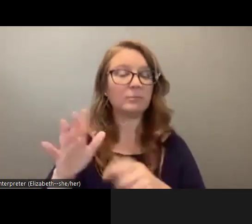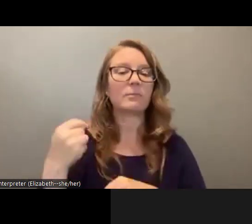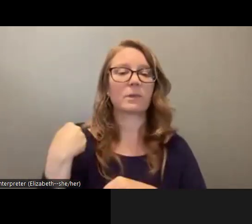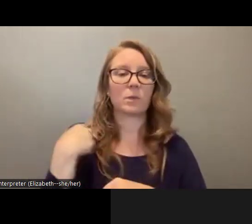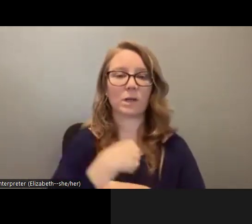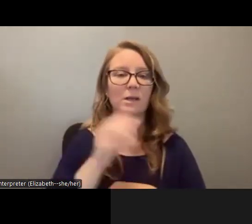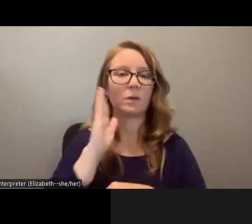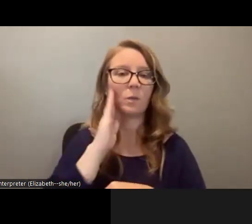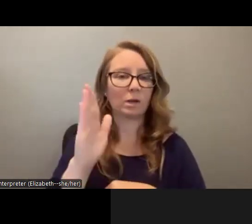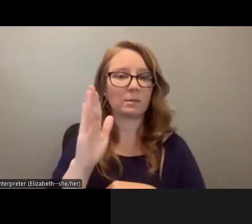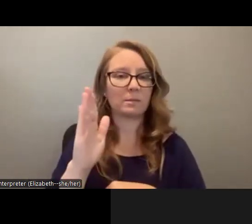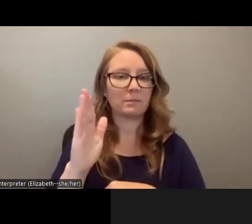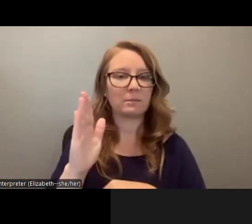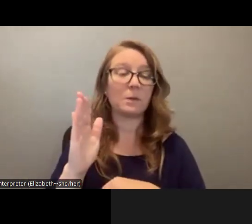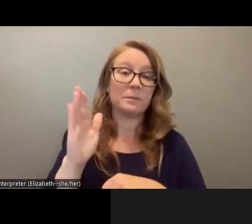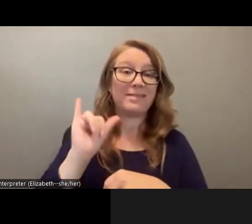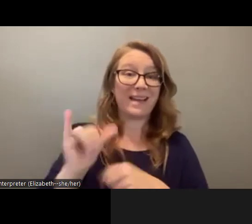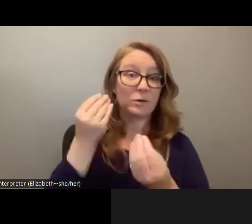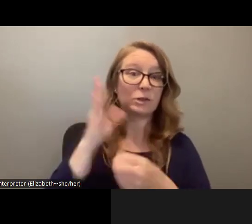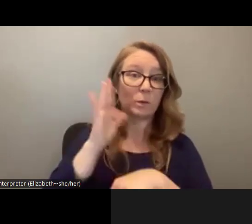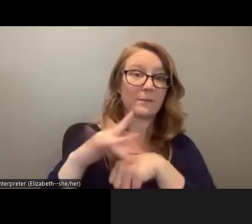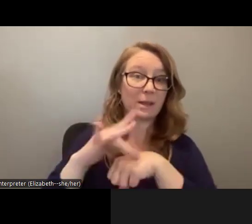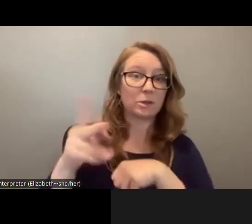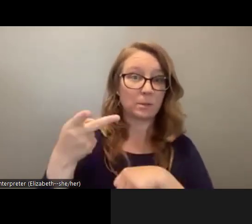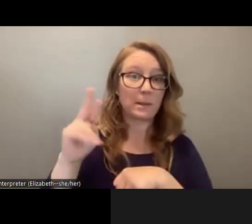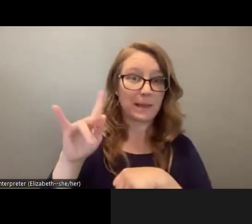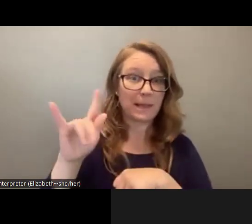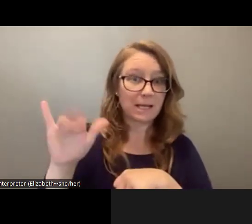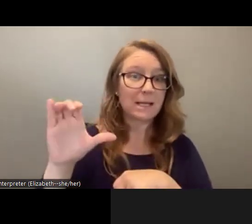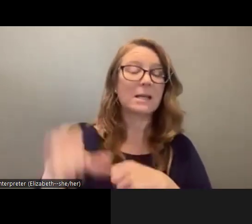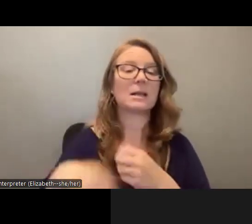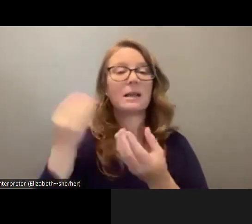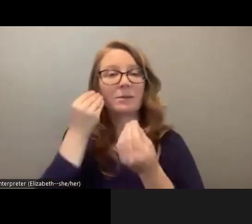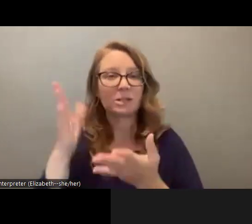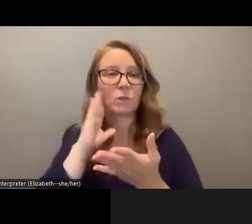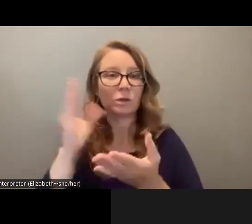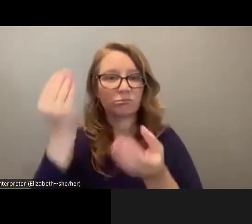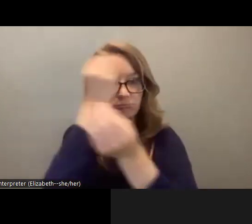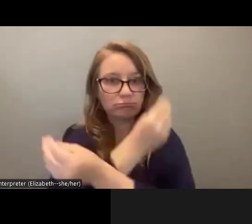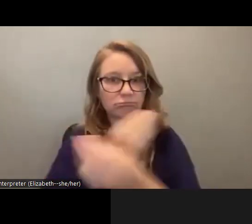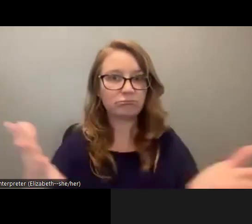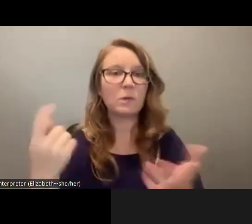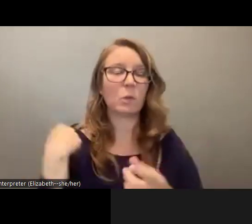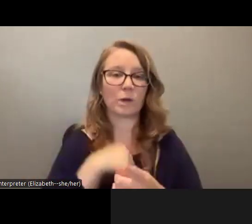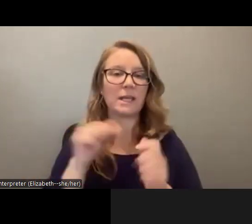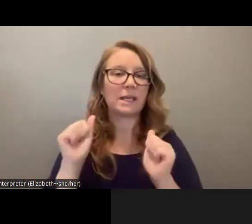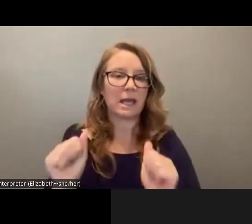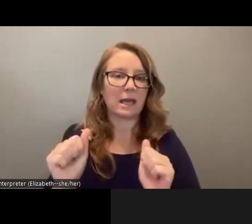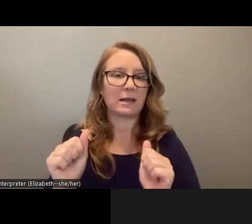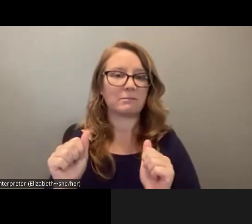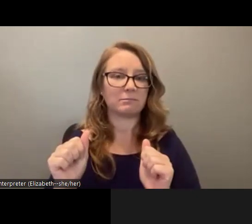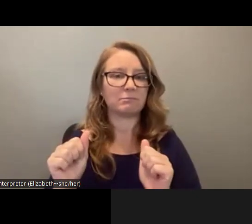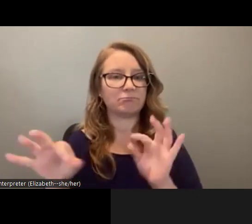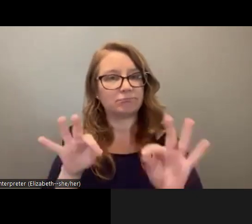be available to the public, and B, that information will be widely known. We can certainly cover it in a Community